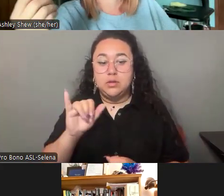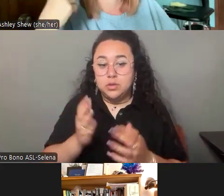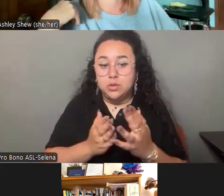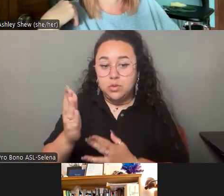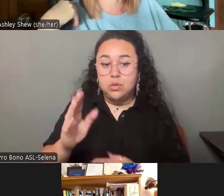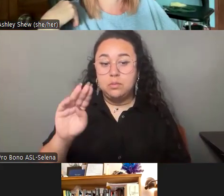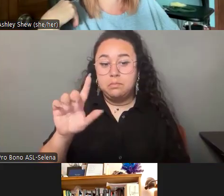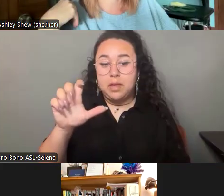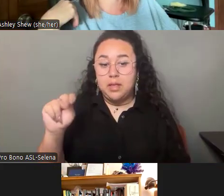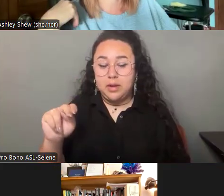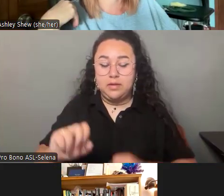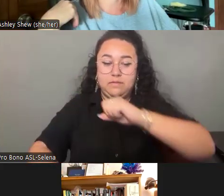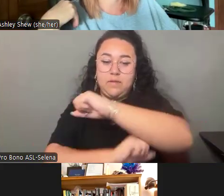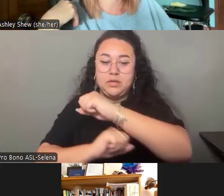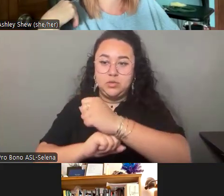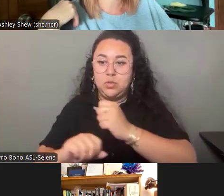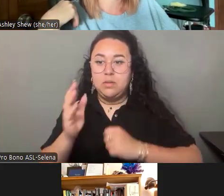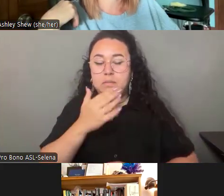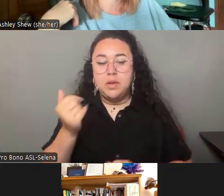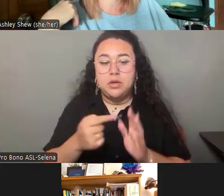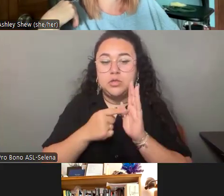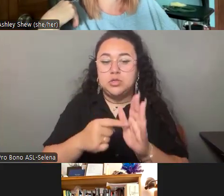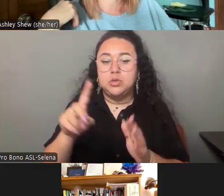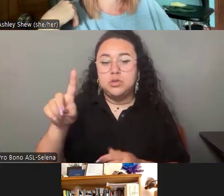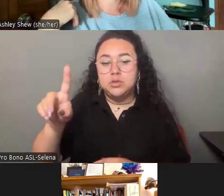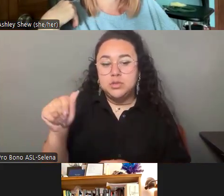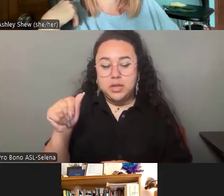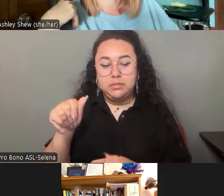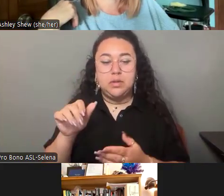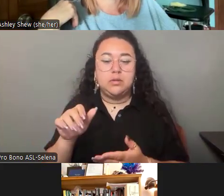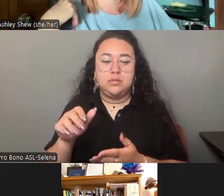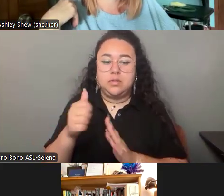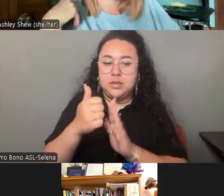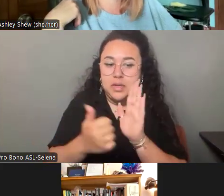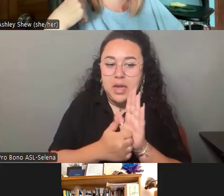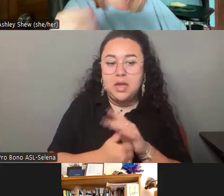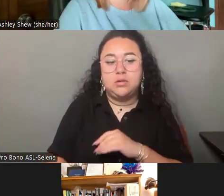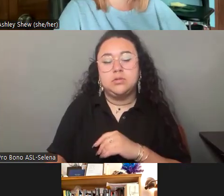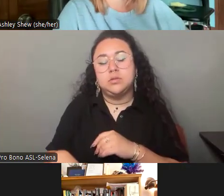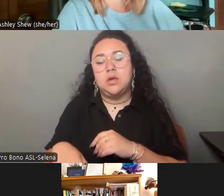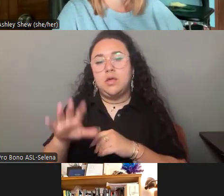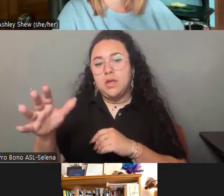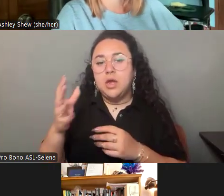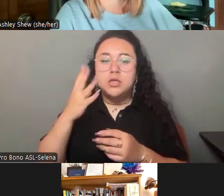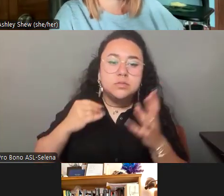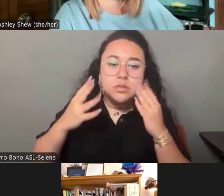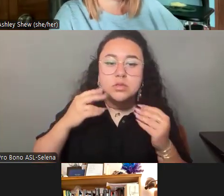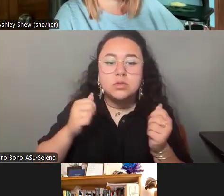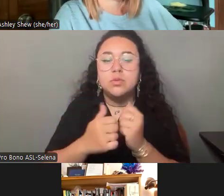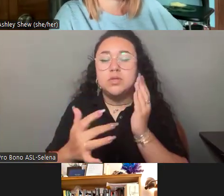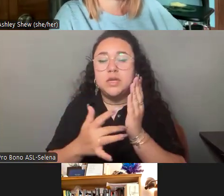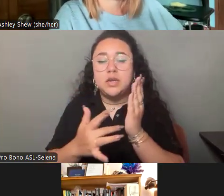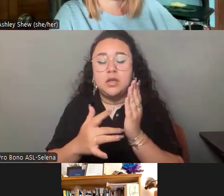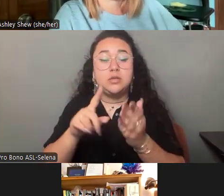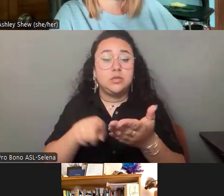capture disabled accounts of technology, disabled critiques of technology that aren't normally